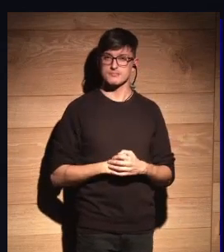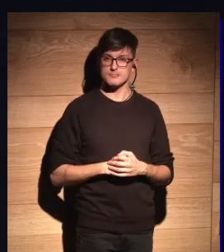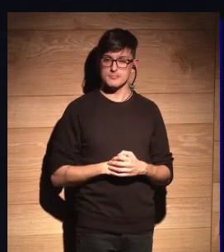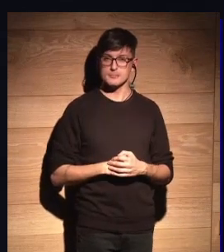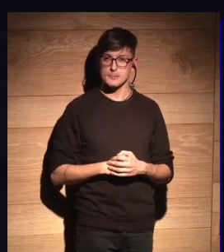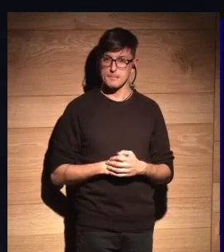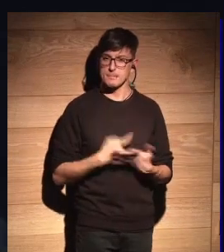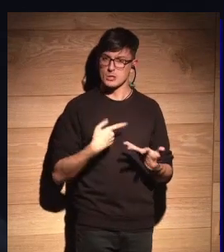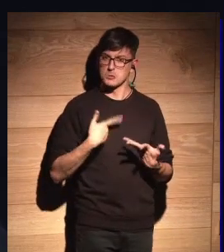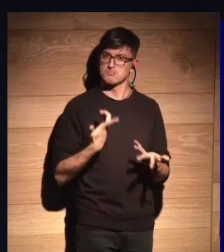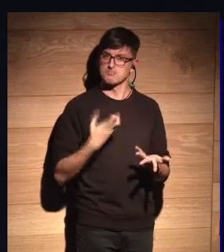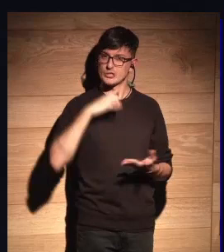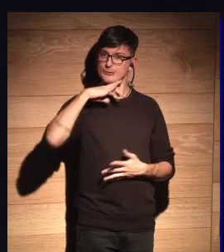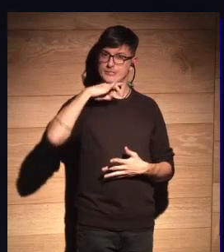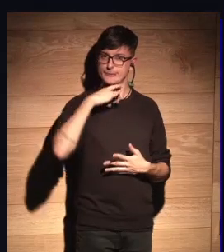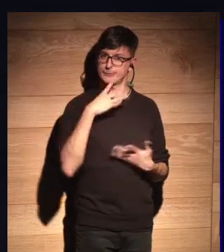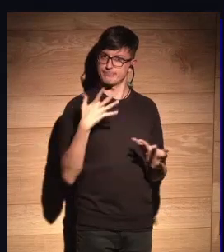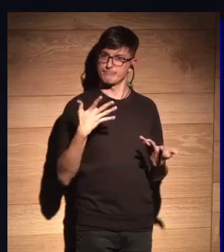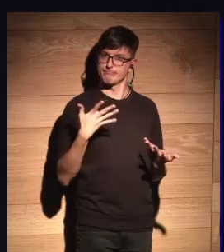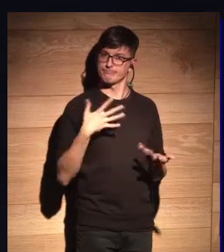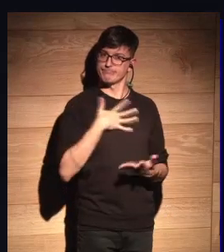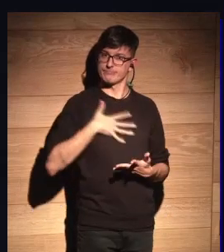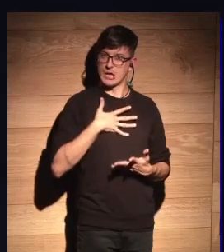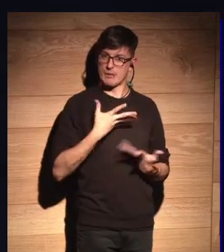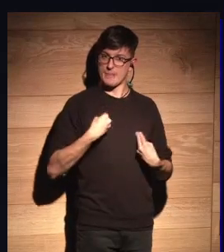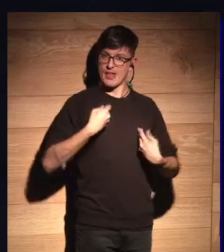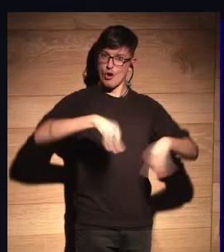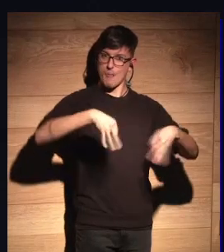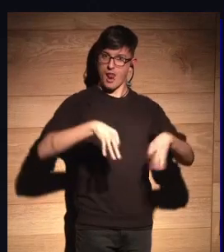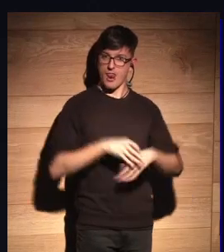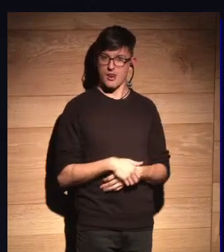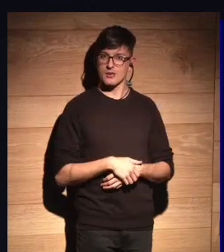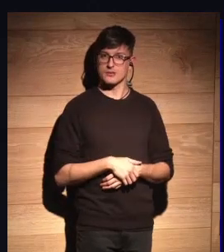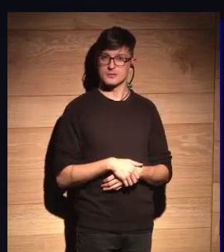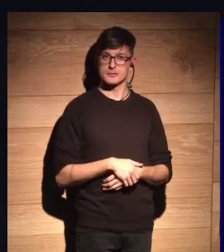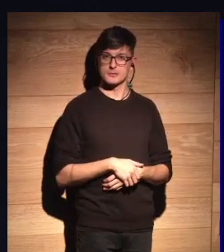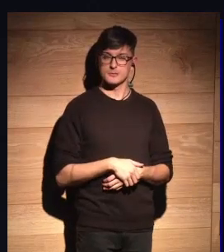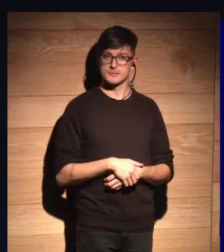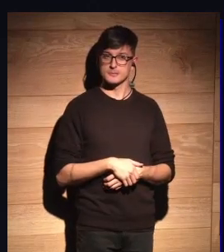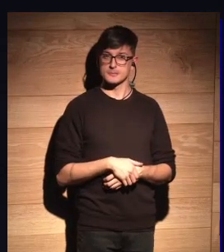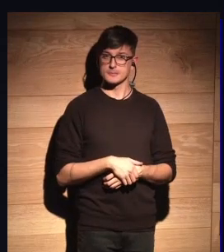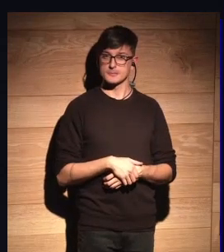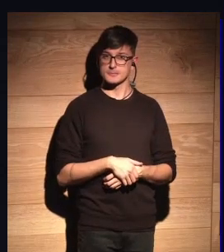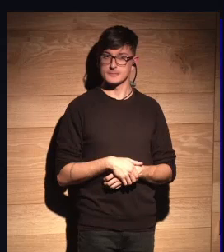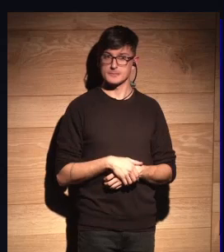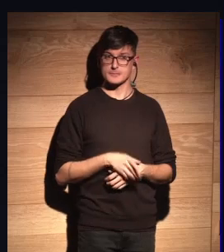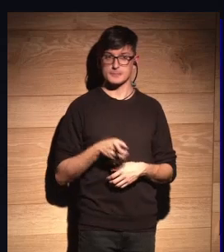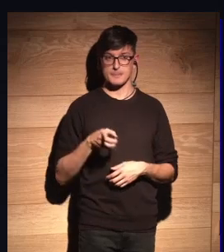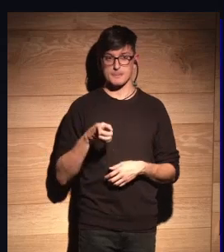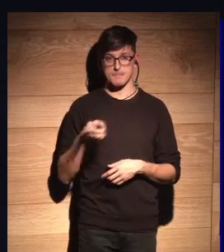to have that kind of normal life for once. Is it because of your child that Yeah. you the first time feel at home? Yeah, I had